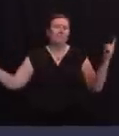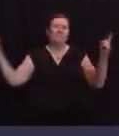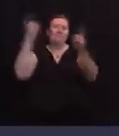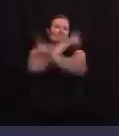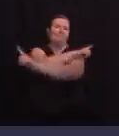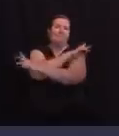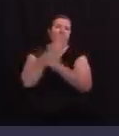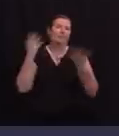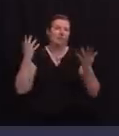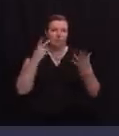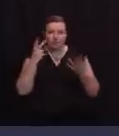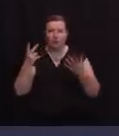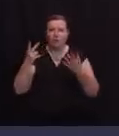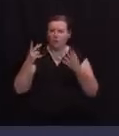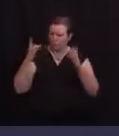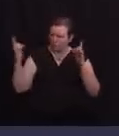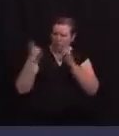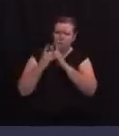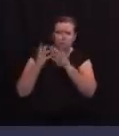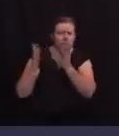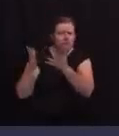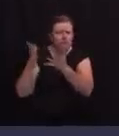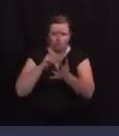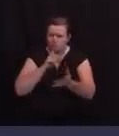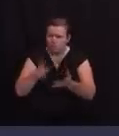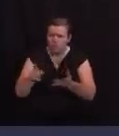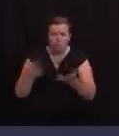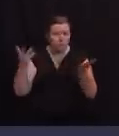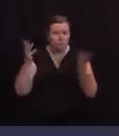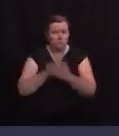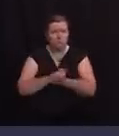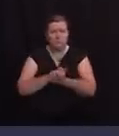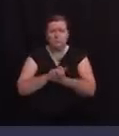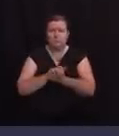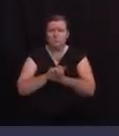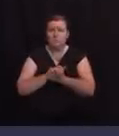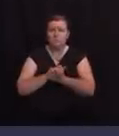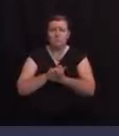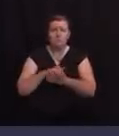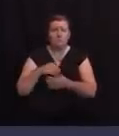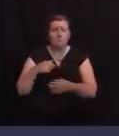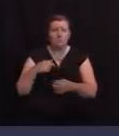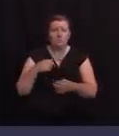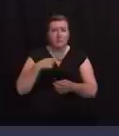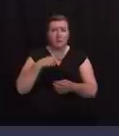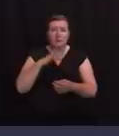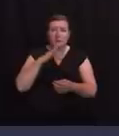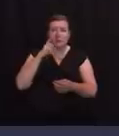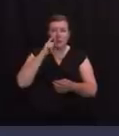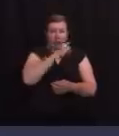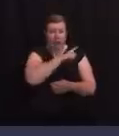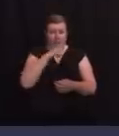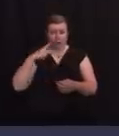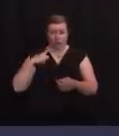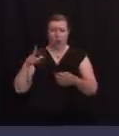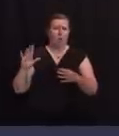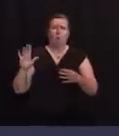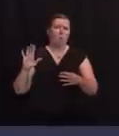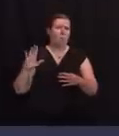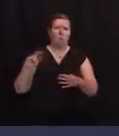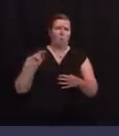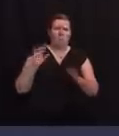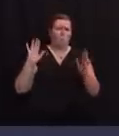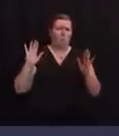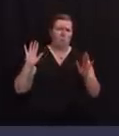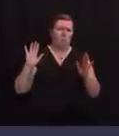more news to report beyond that. I don't want to speak for the legislature because I think Alex asked the good question,